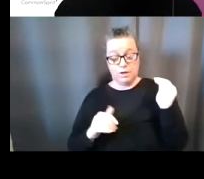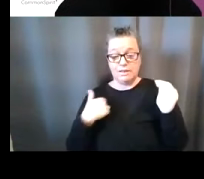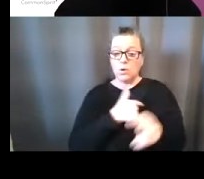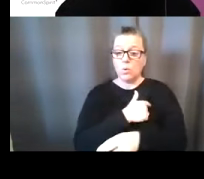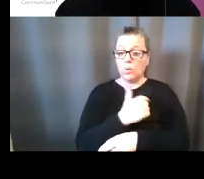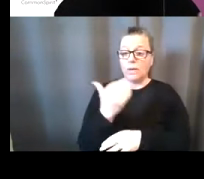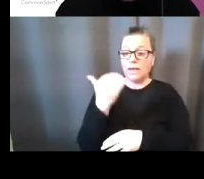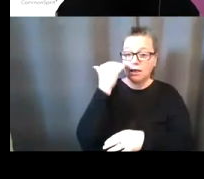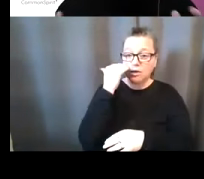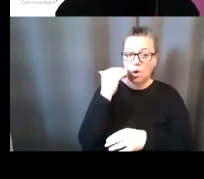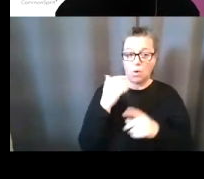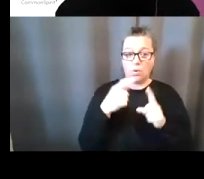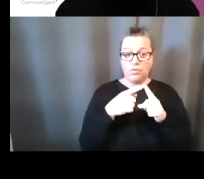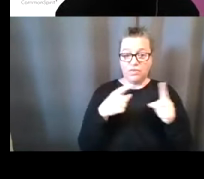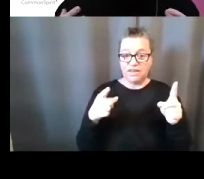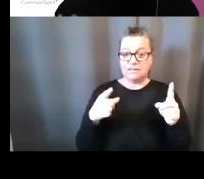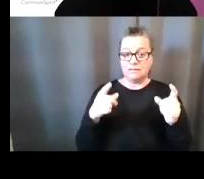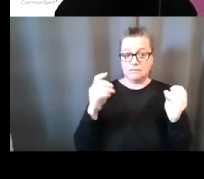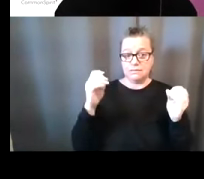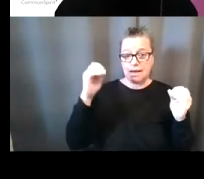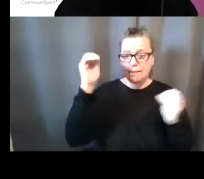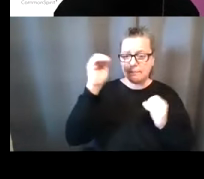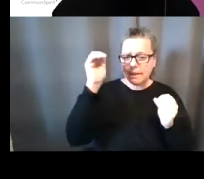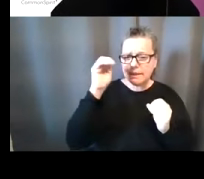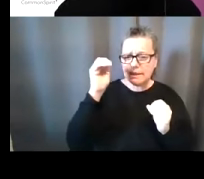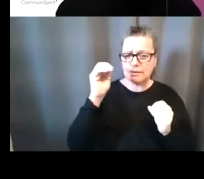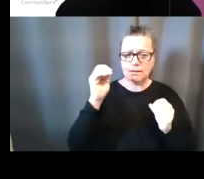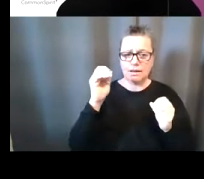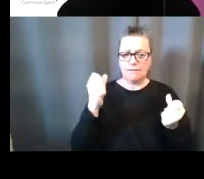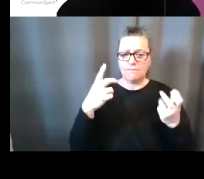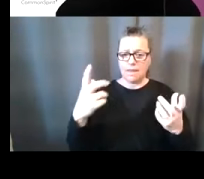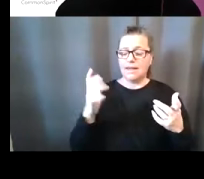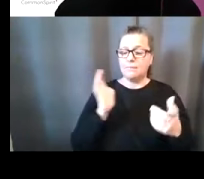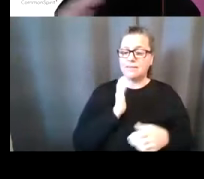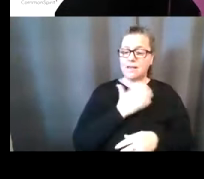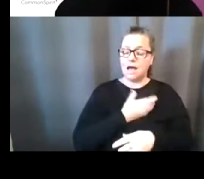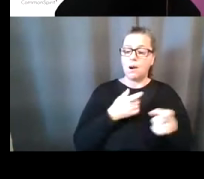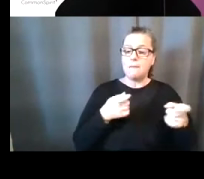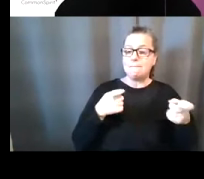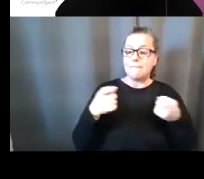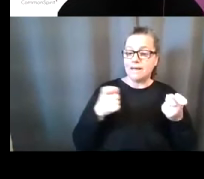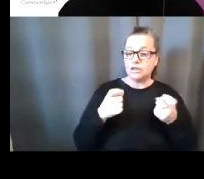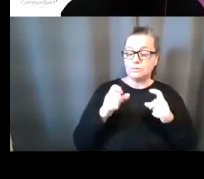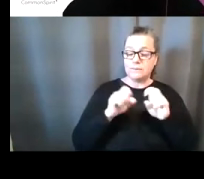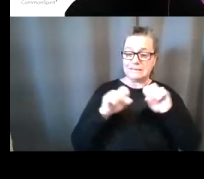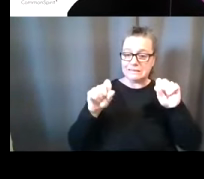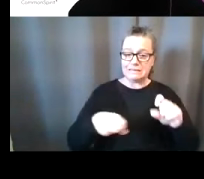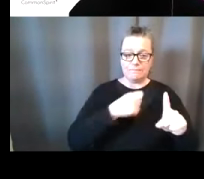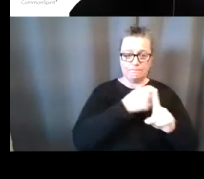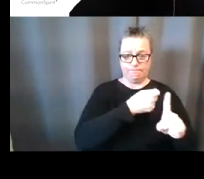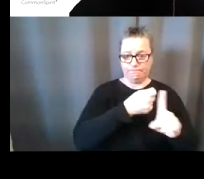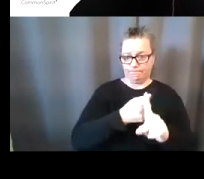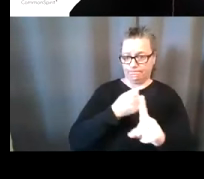important for us to solicit the opinion of many because our management system impacts everybody, no matter where they sit in the organization.